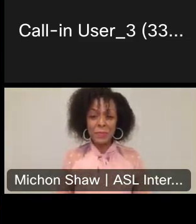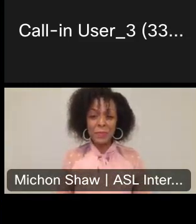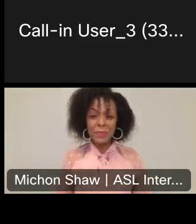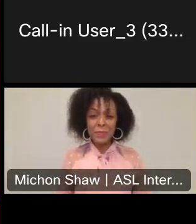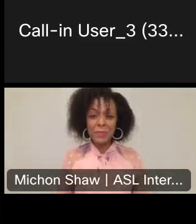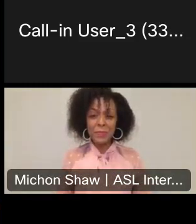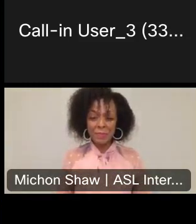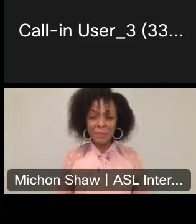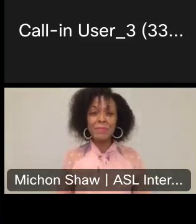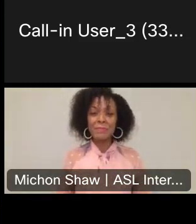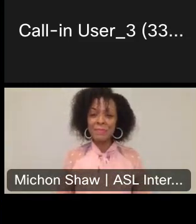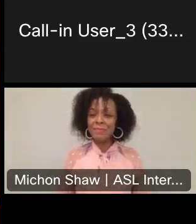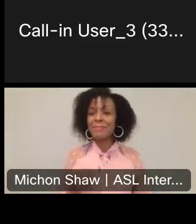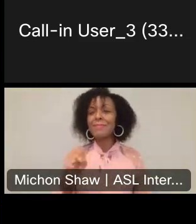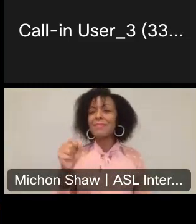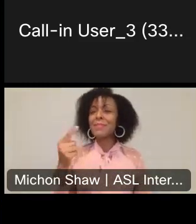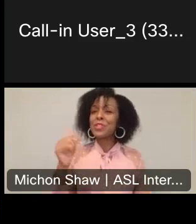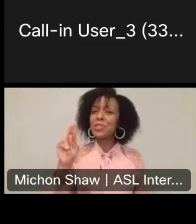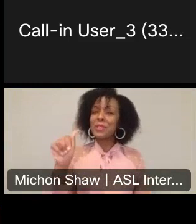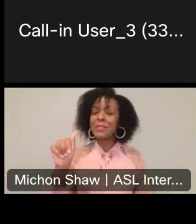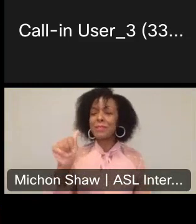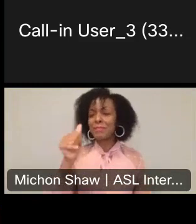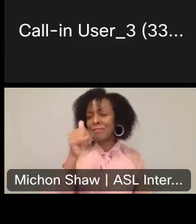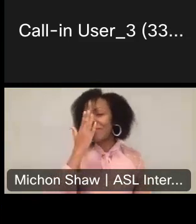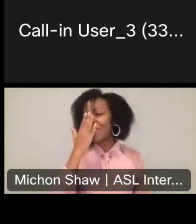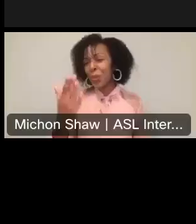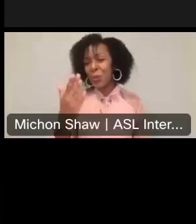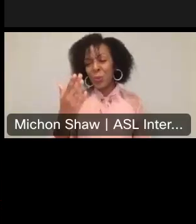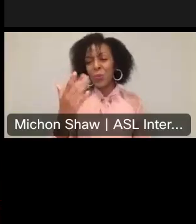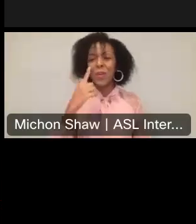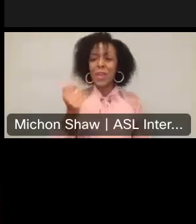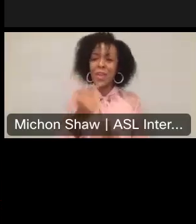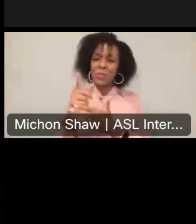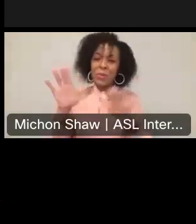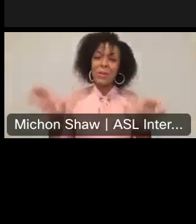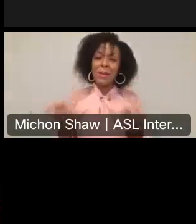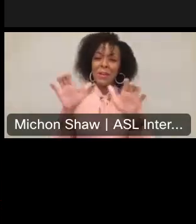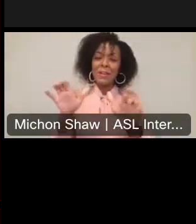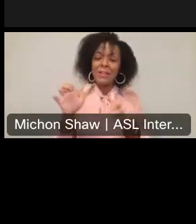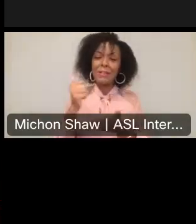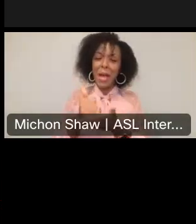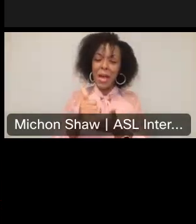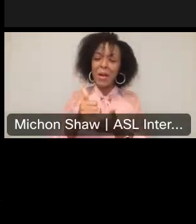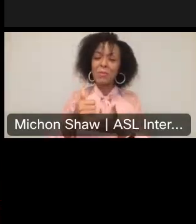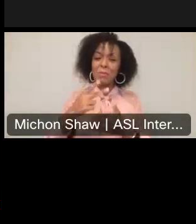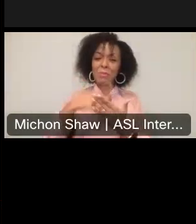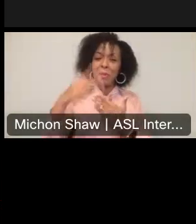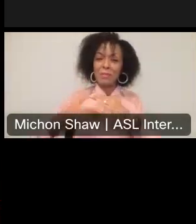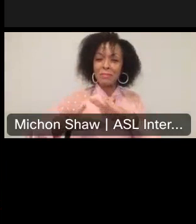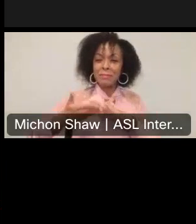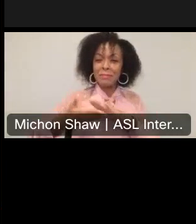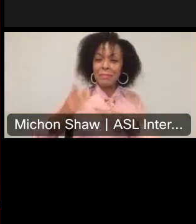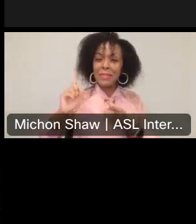Yes, and Gina, thank you so much for everything that you did today to keep the program going until we were able to get